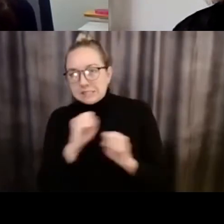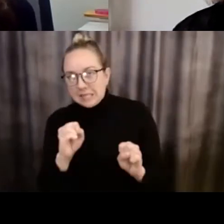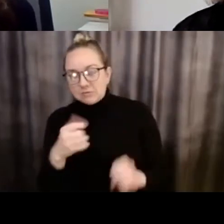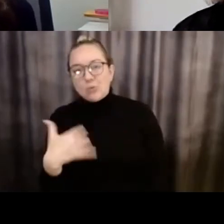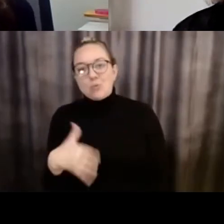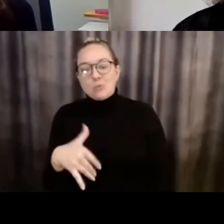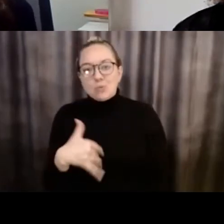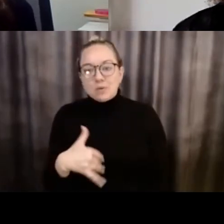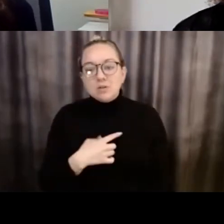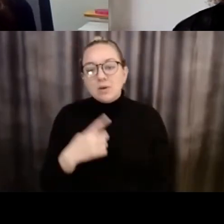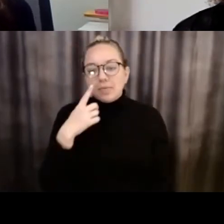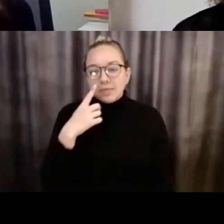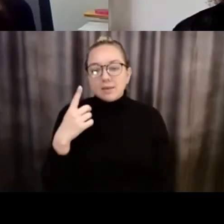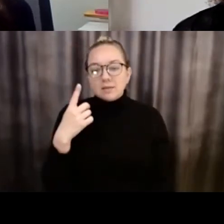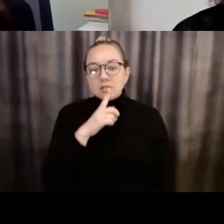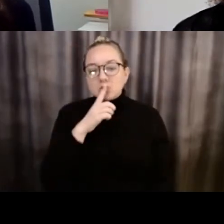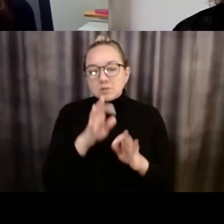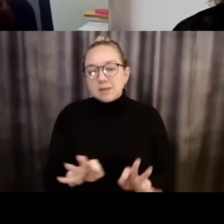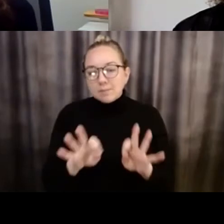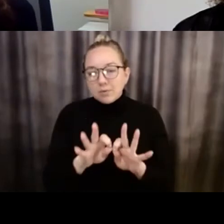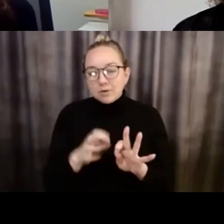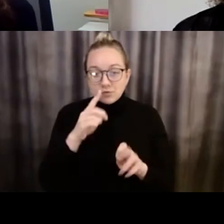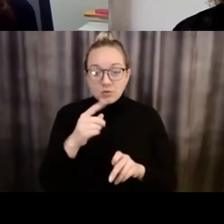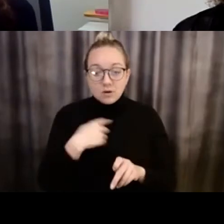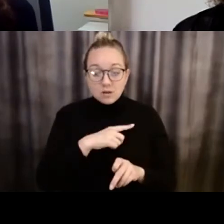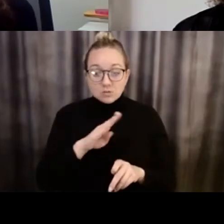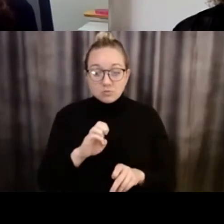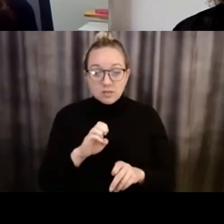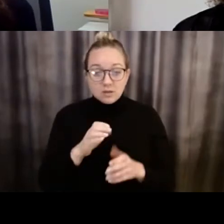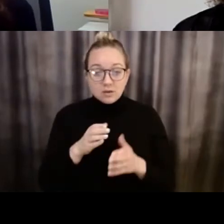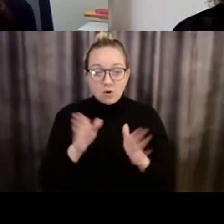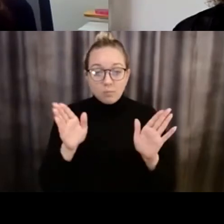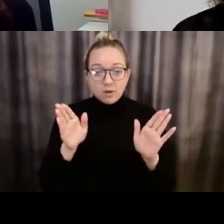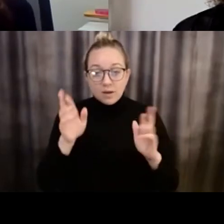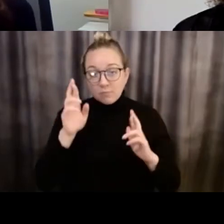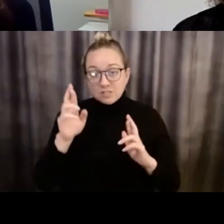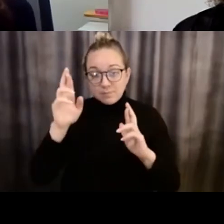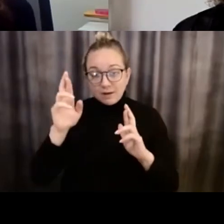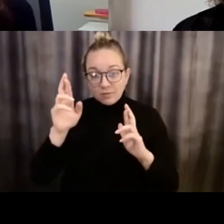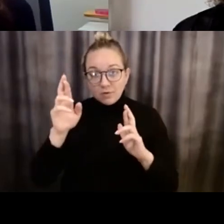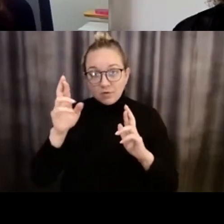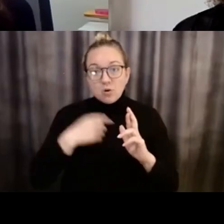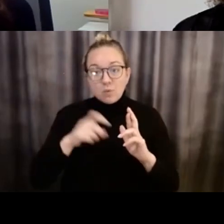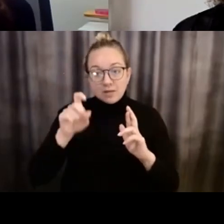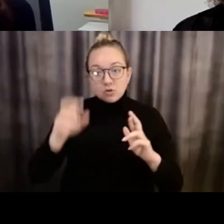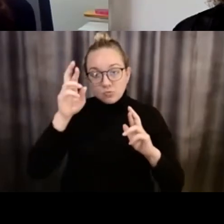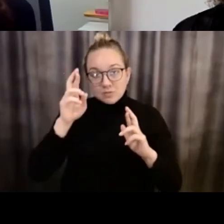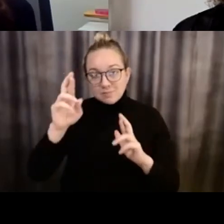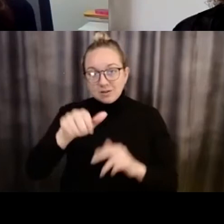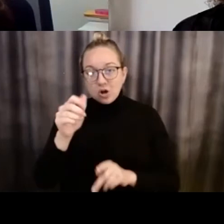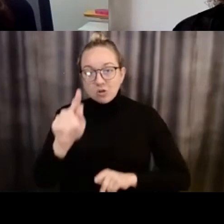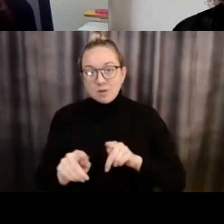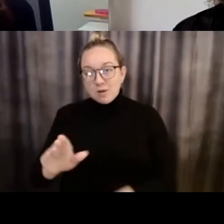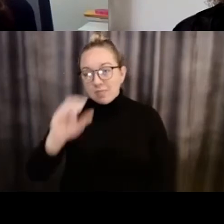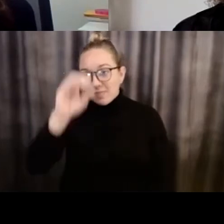really important is, first of all, for us to be open and respectful of other people's opinions. We want to be safe, but, when I talk